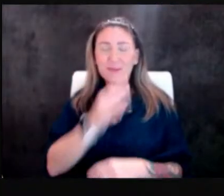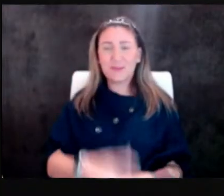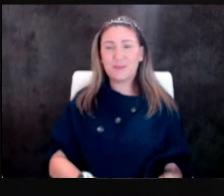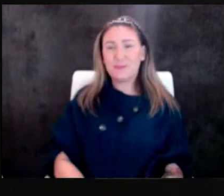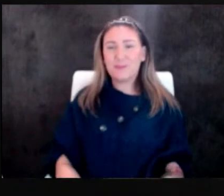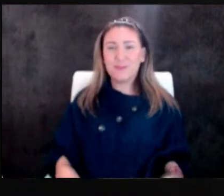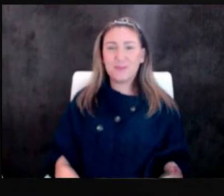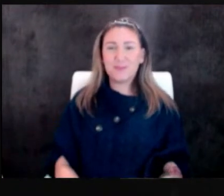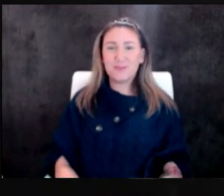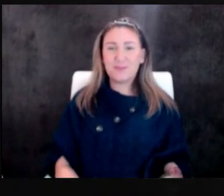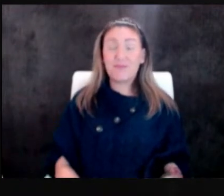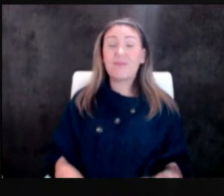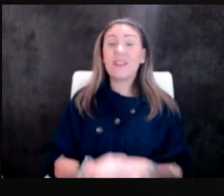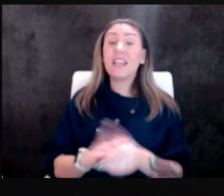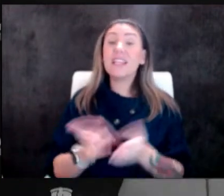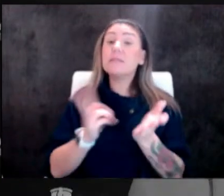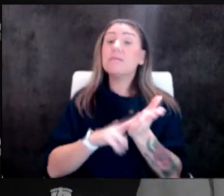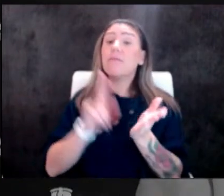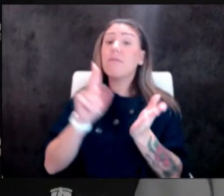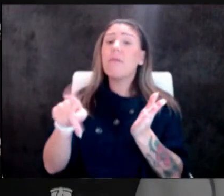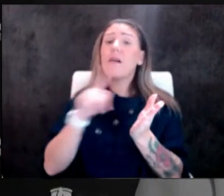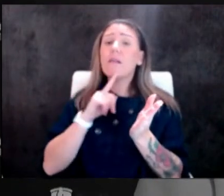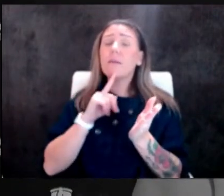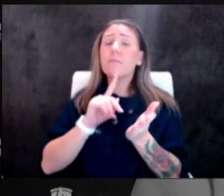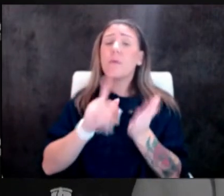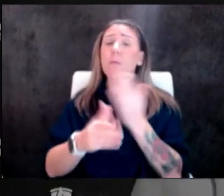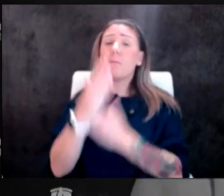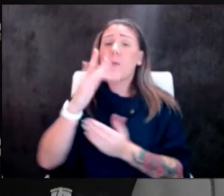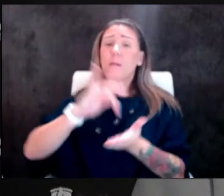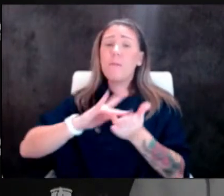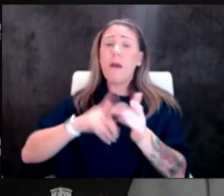Subscribe to our morning medical update and open mics